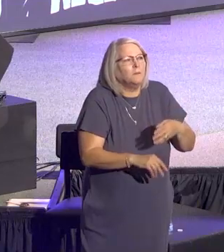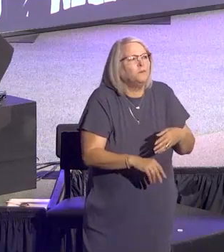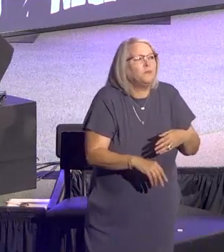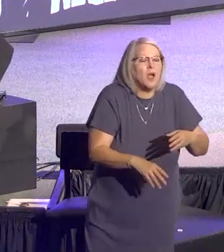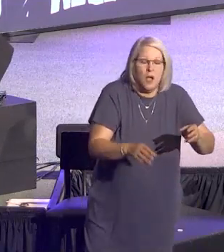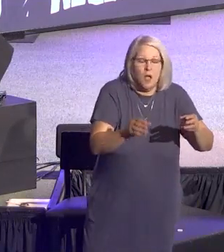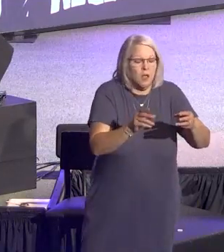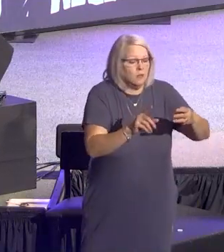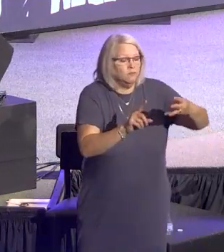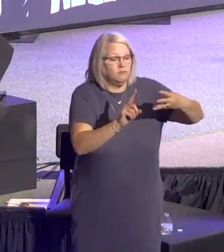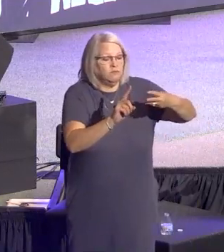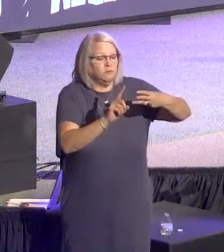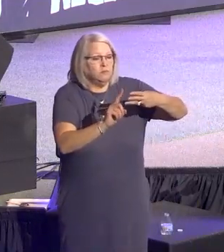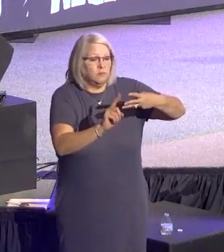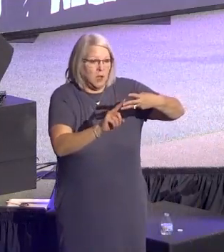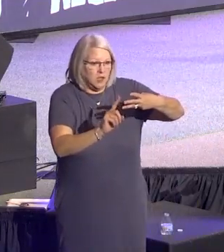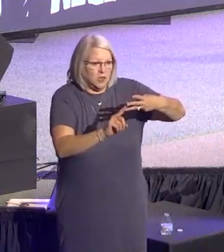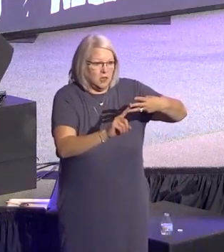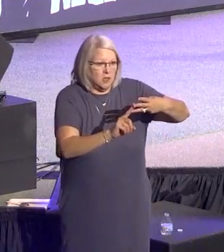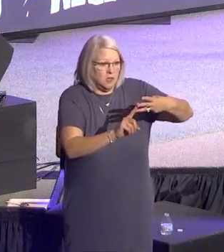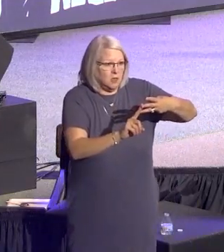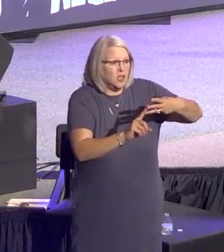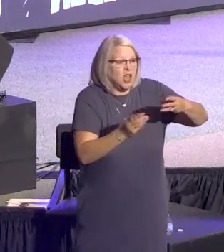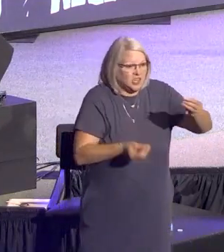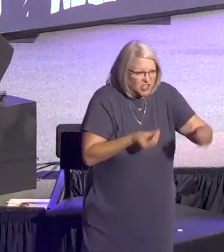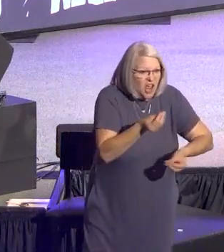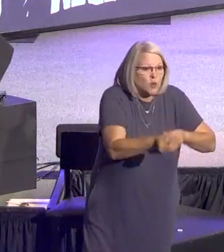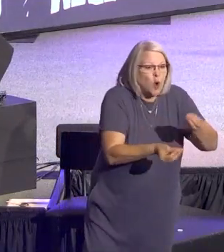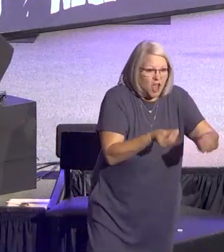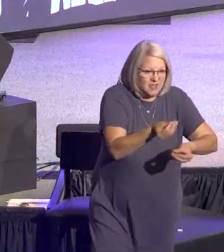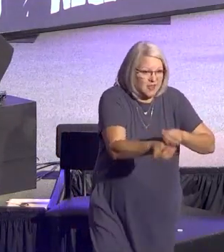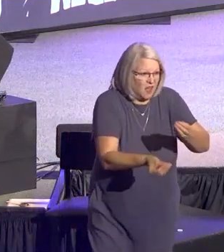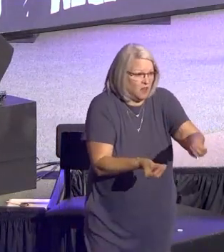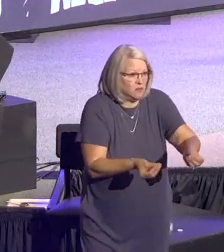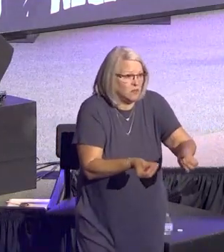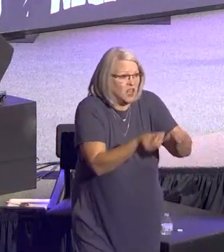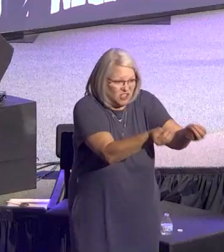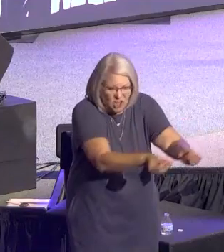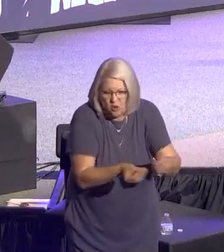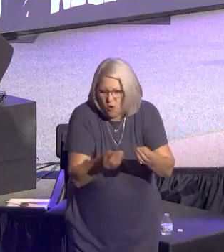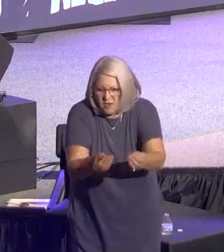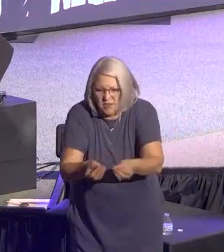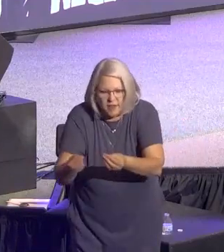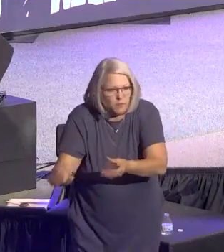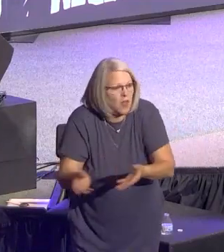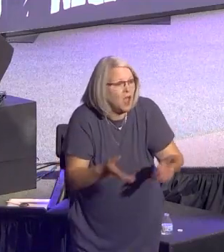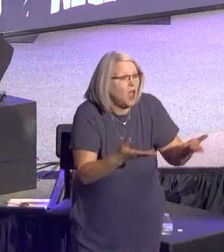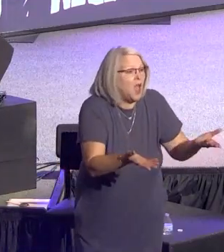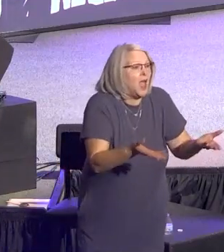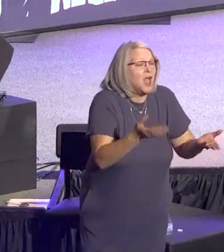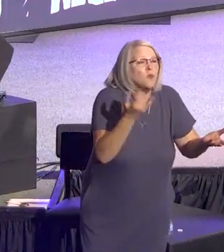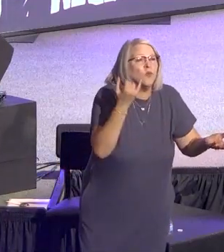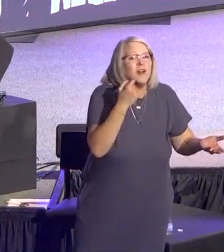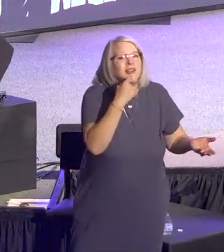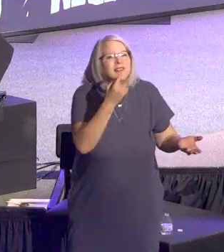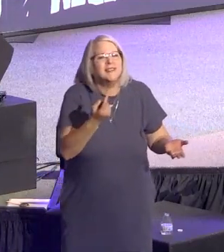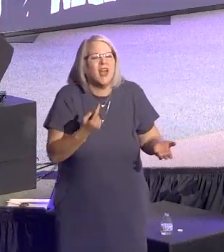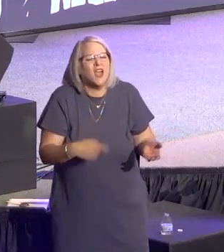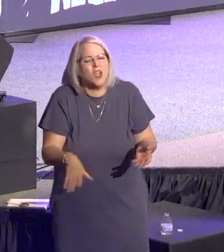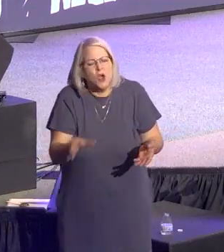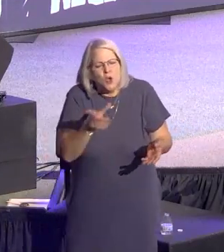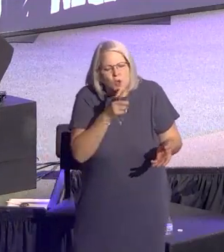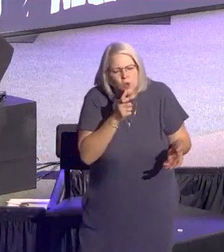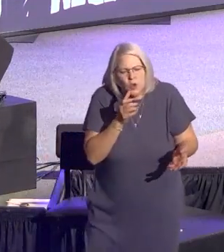The Apostle Paul said this in 2 Corinthians 9, but this I say, He who sows sparingly will also